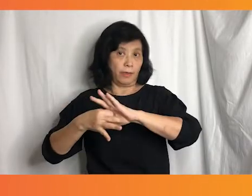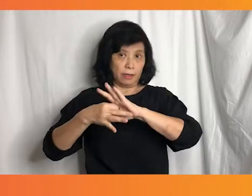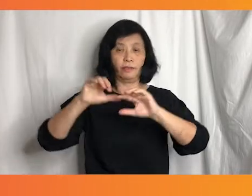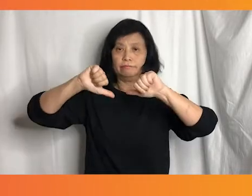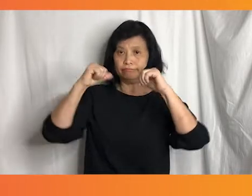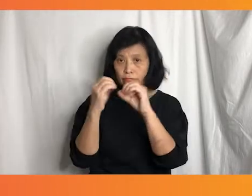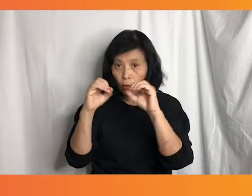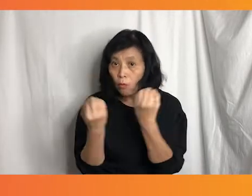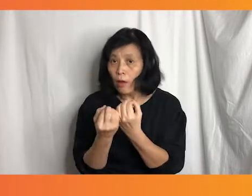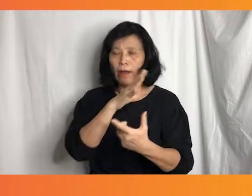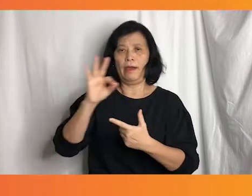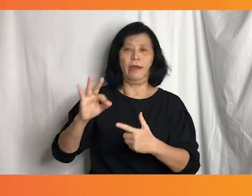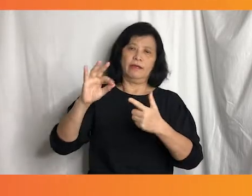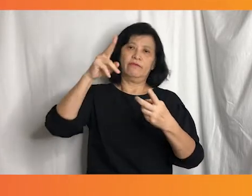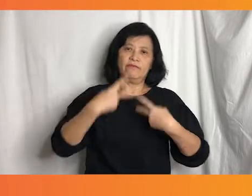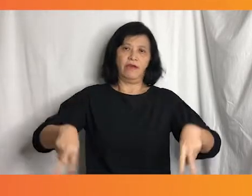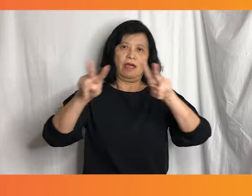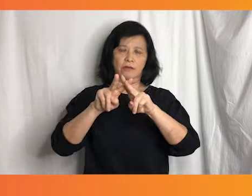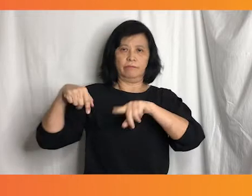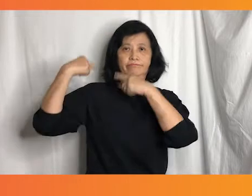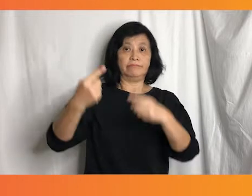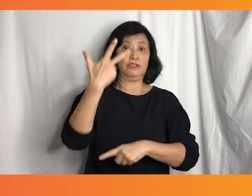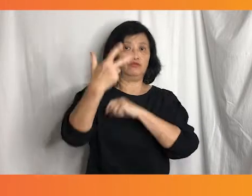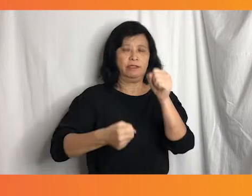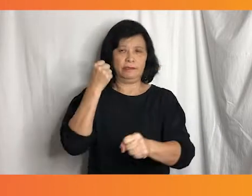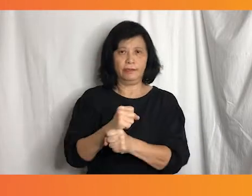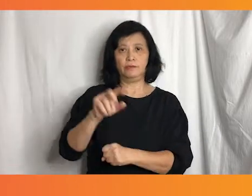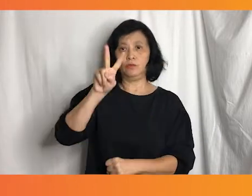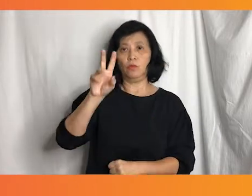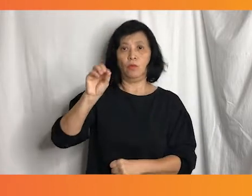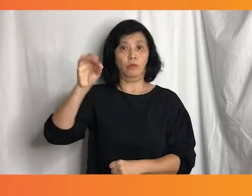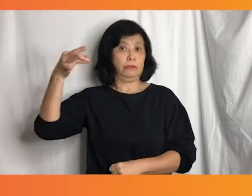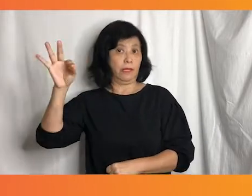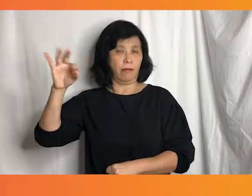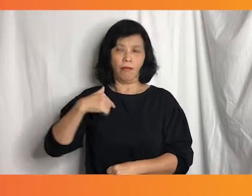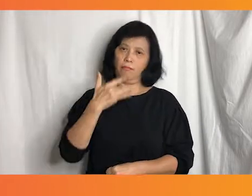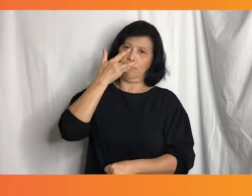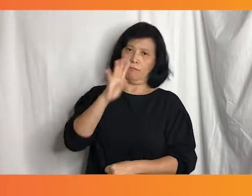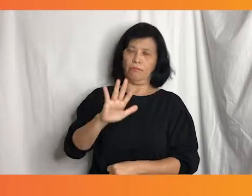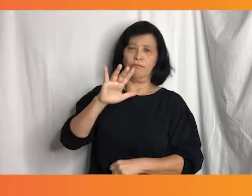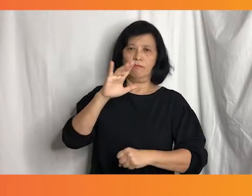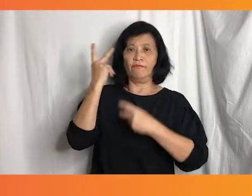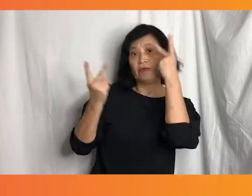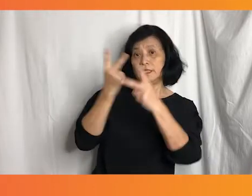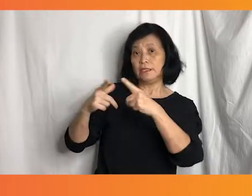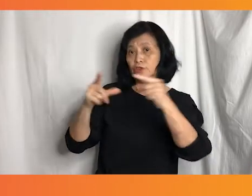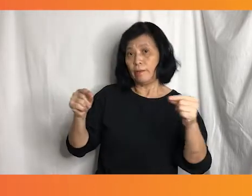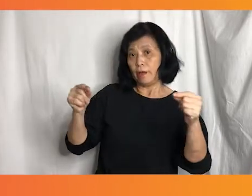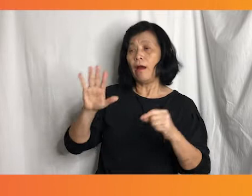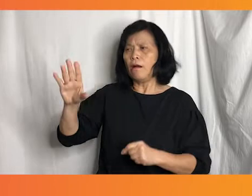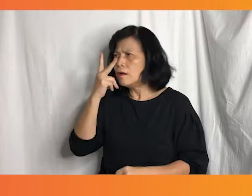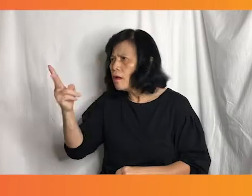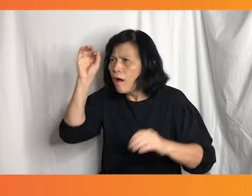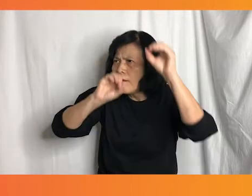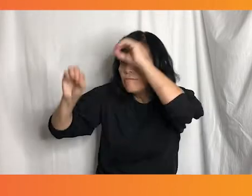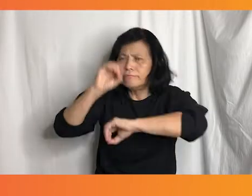the past 3 years. In 2019, I had the opportunity to visit Japan to see how Paralympics